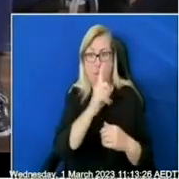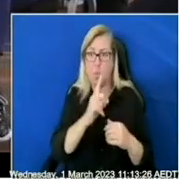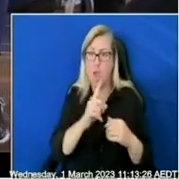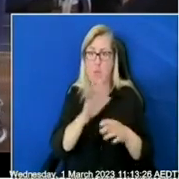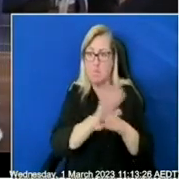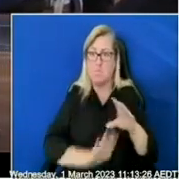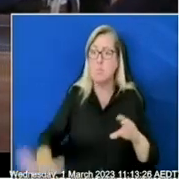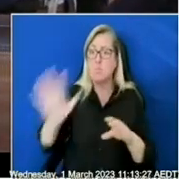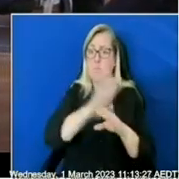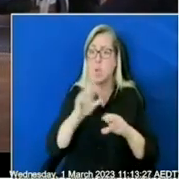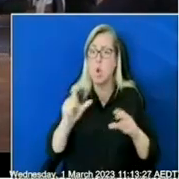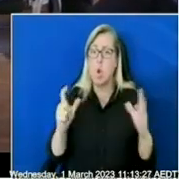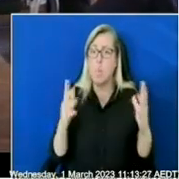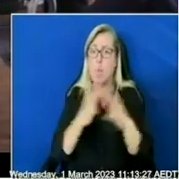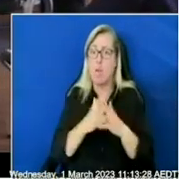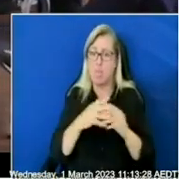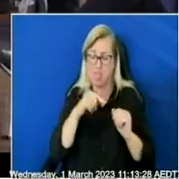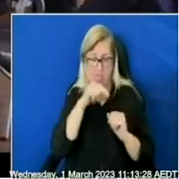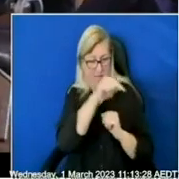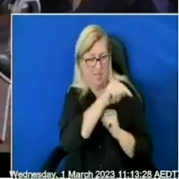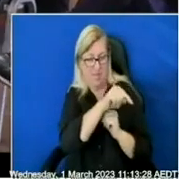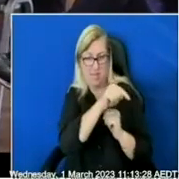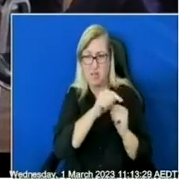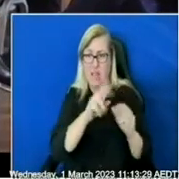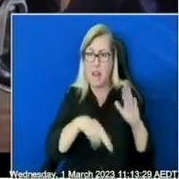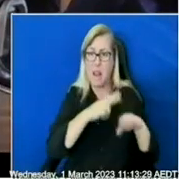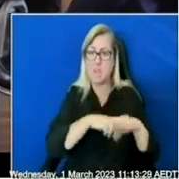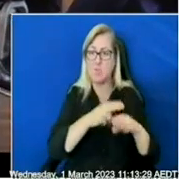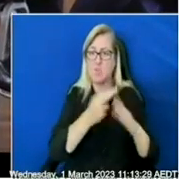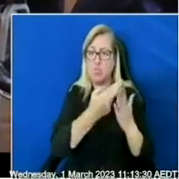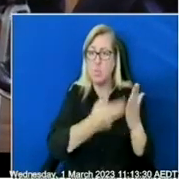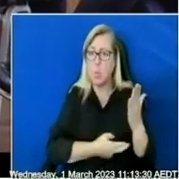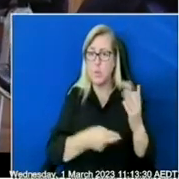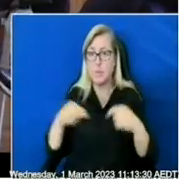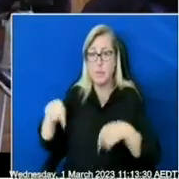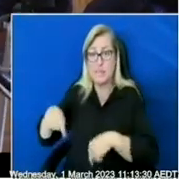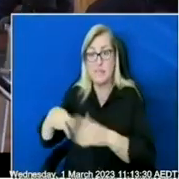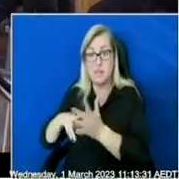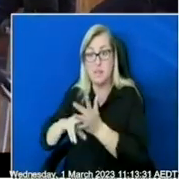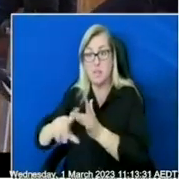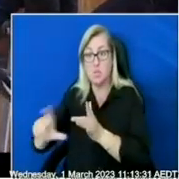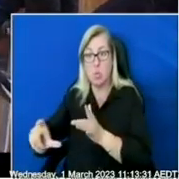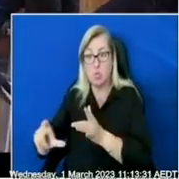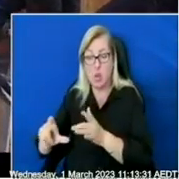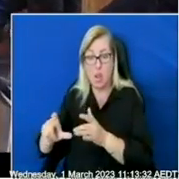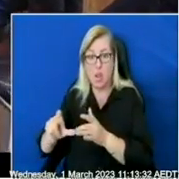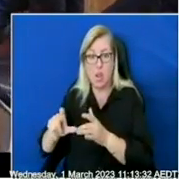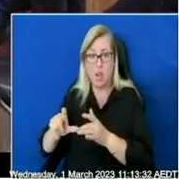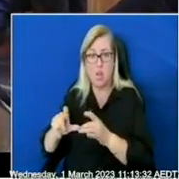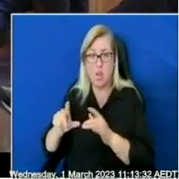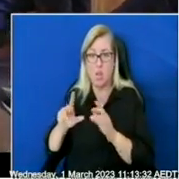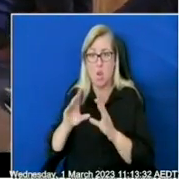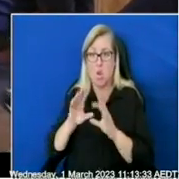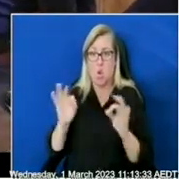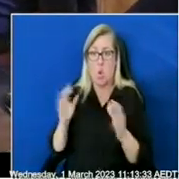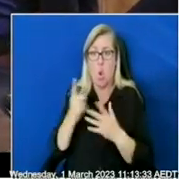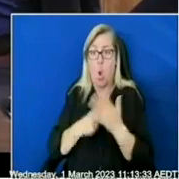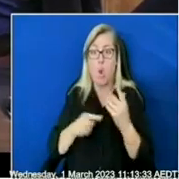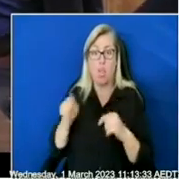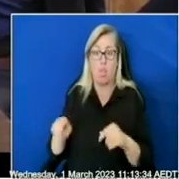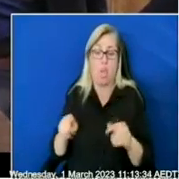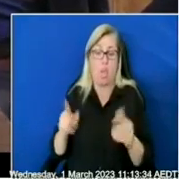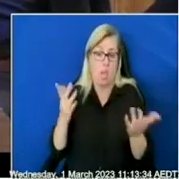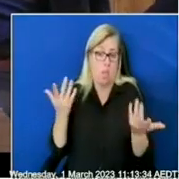But here in Victoria, not only did they do nothing, they didn't care. Mm-hmm. And they